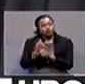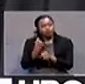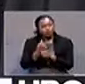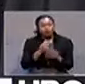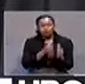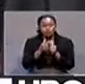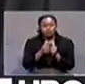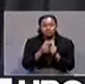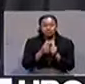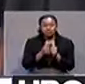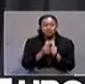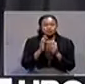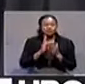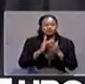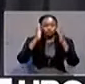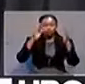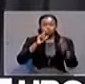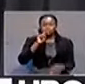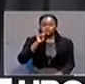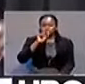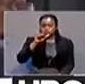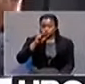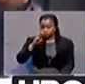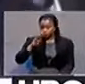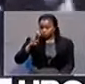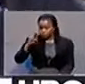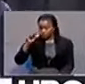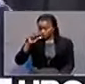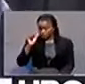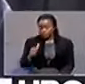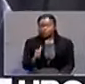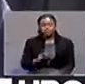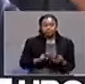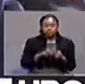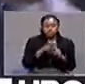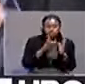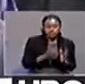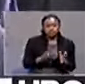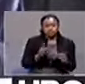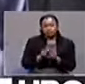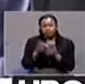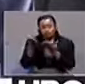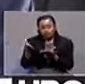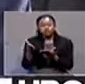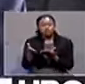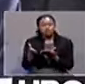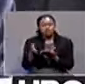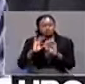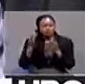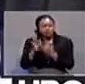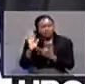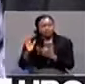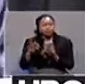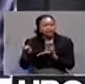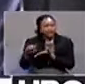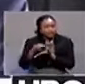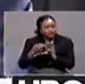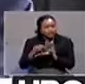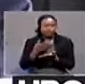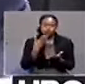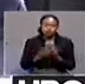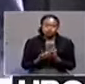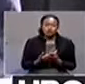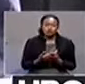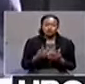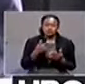Emmanuel Nsubuga. In engineering, he had a relatively good architect, and I was doing the engineering work. So